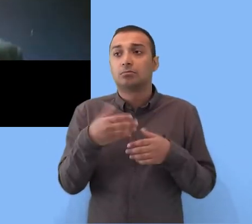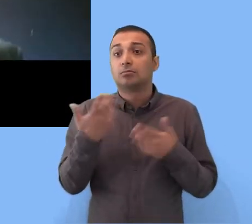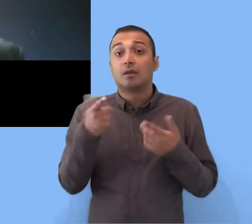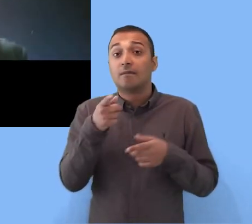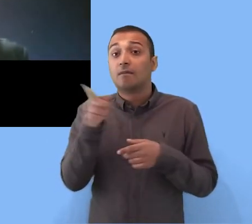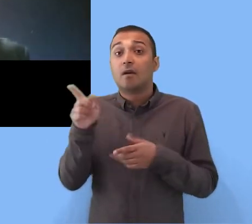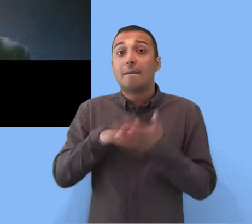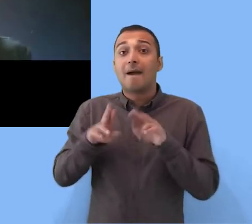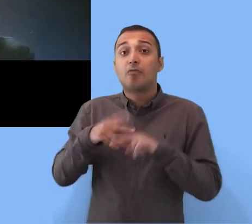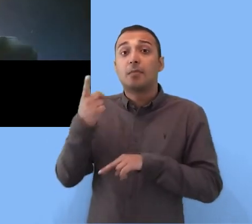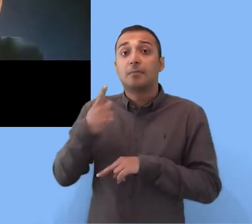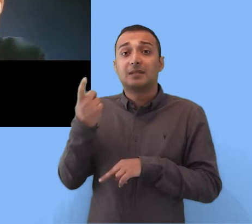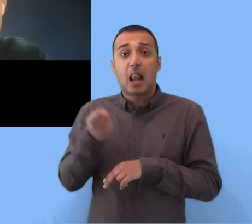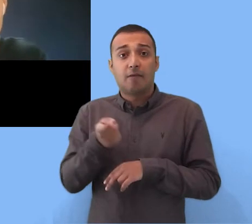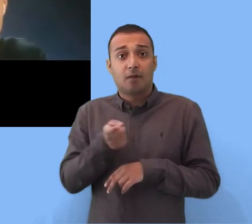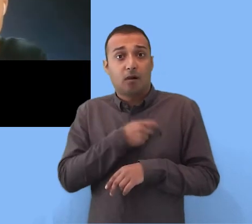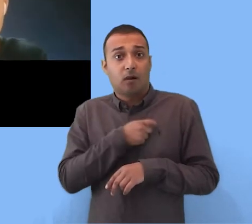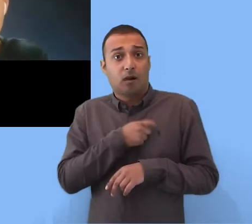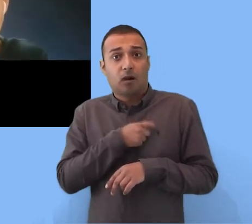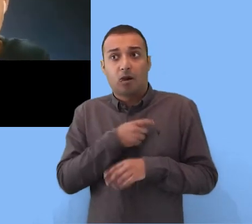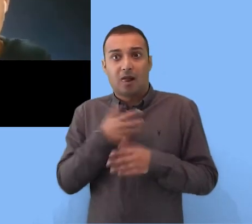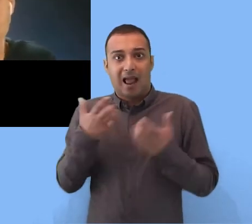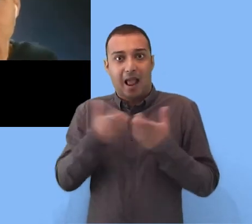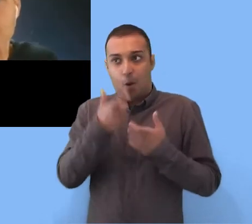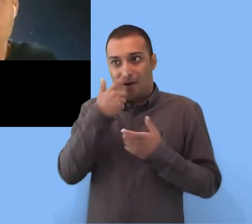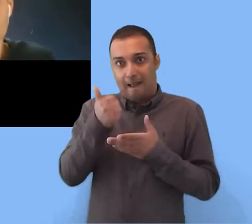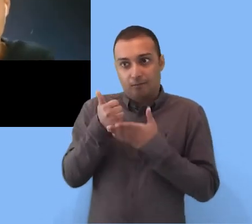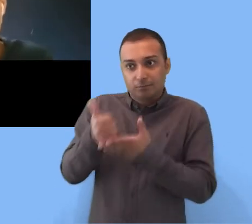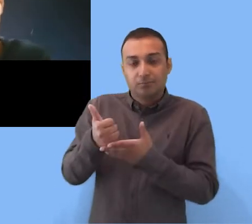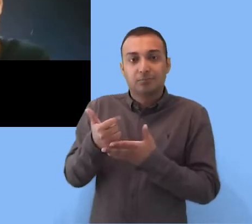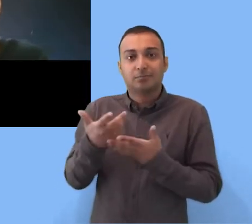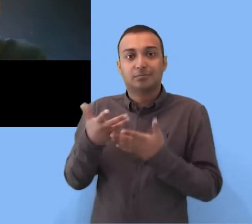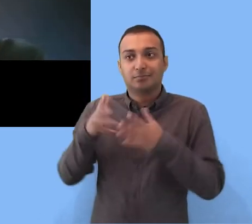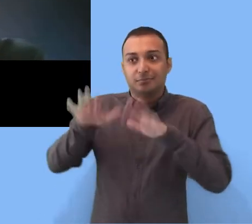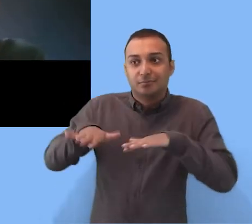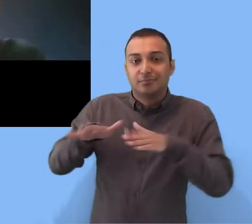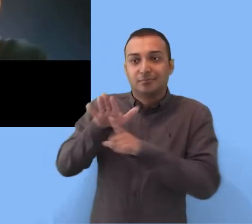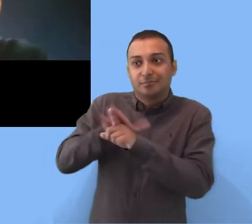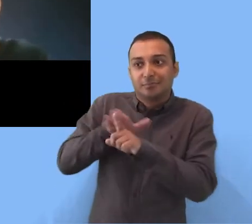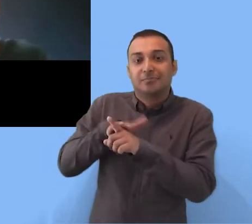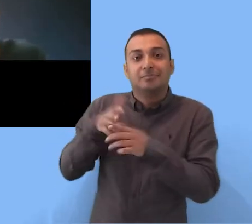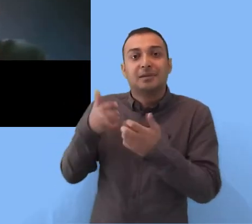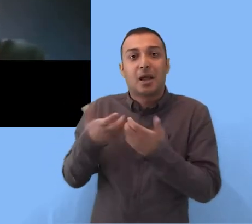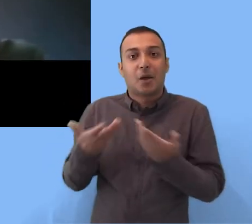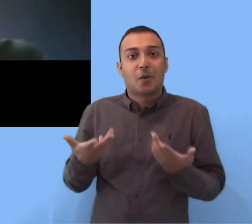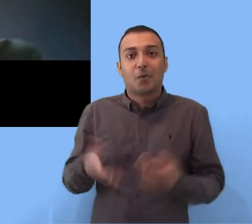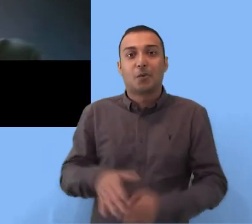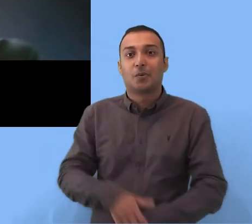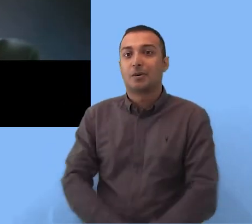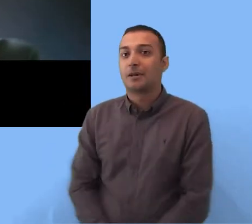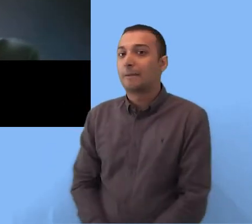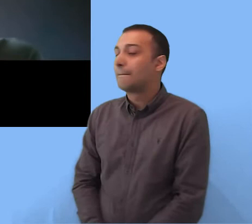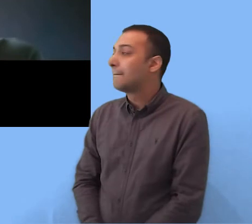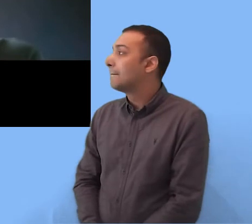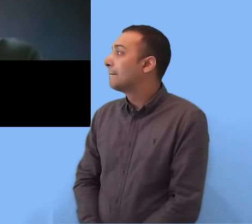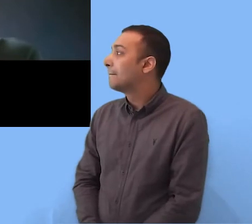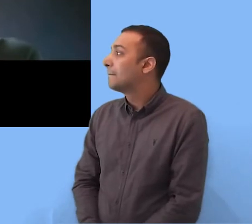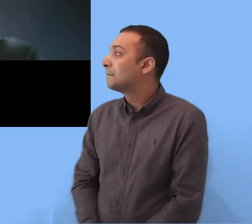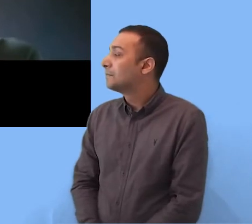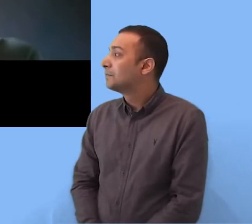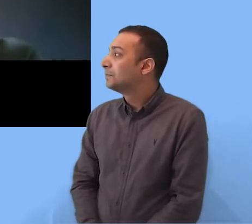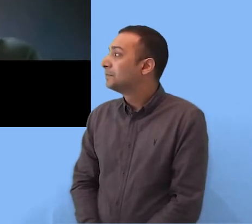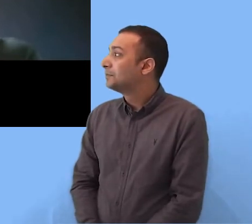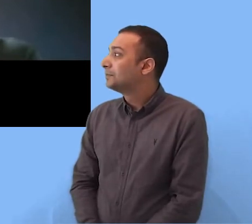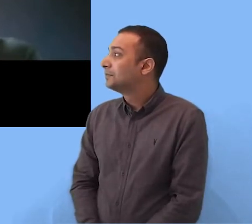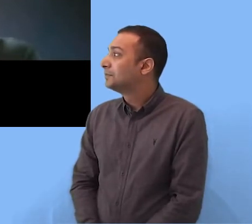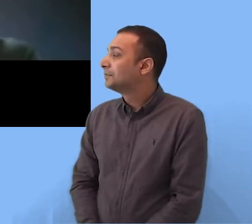anxious parents on those sort of first days and how to help settle that. I'll say, like, for the first couple of days or couple of moments,